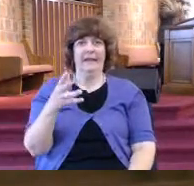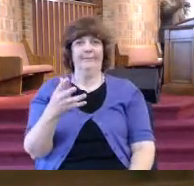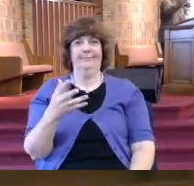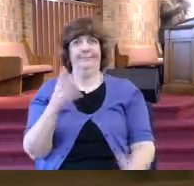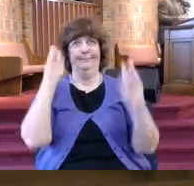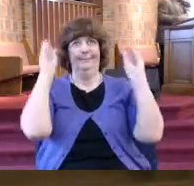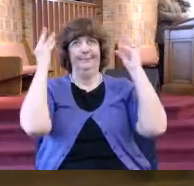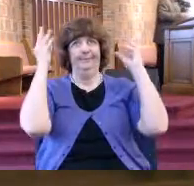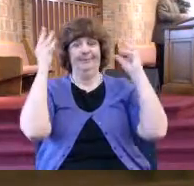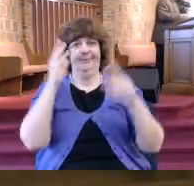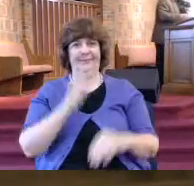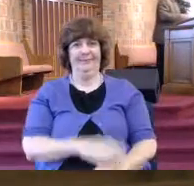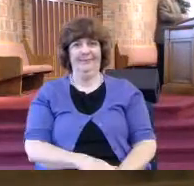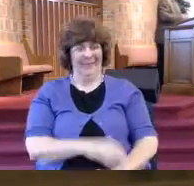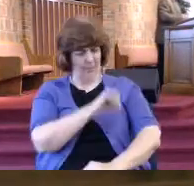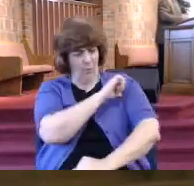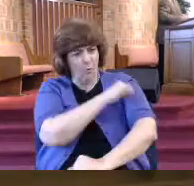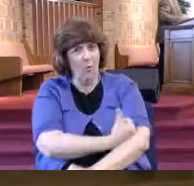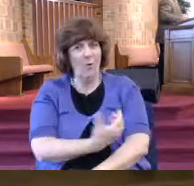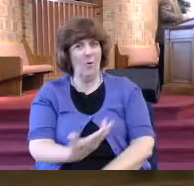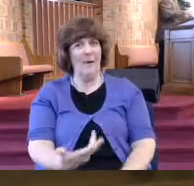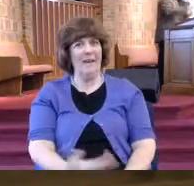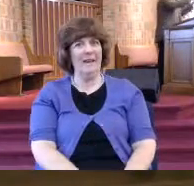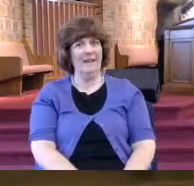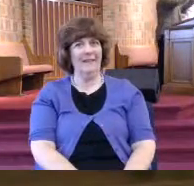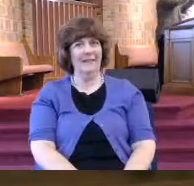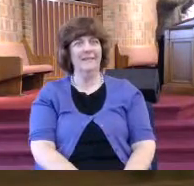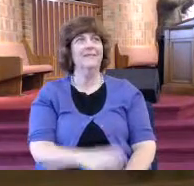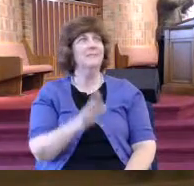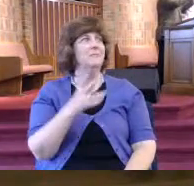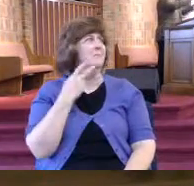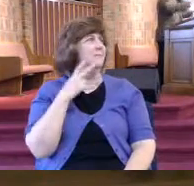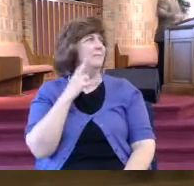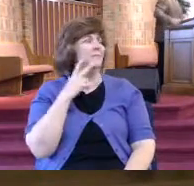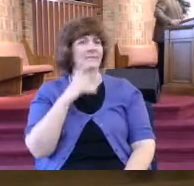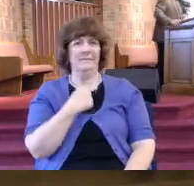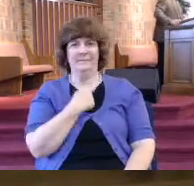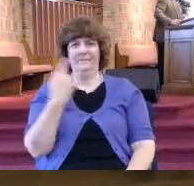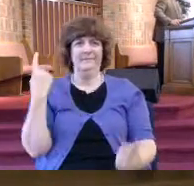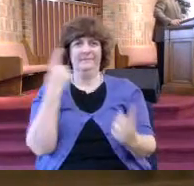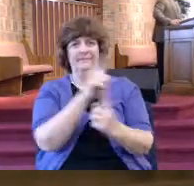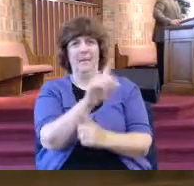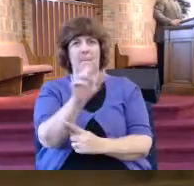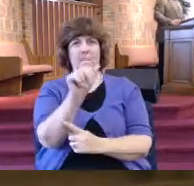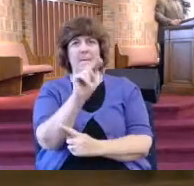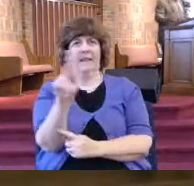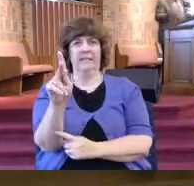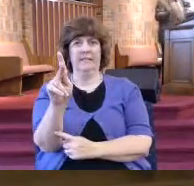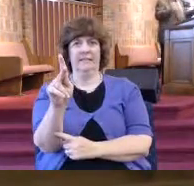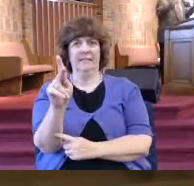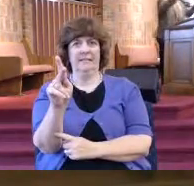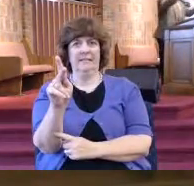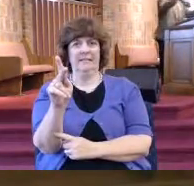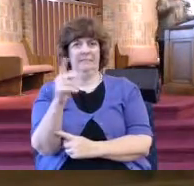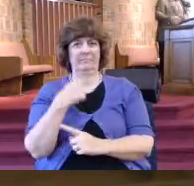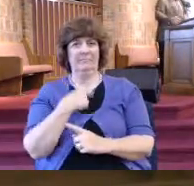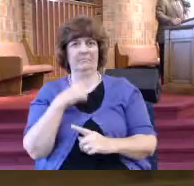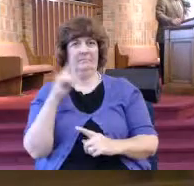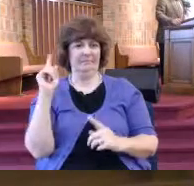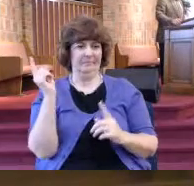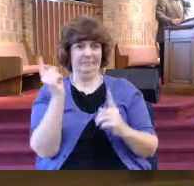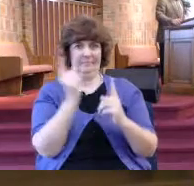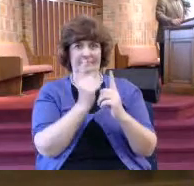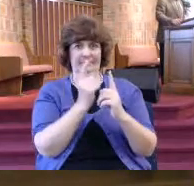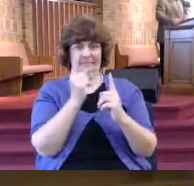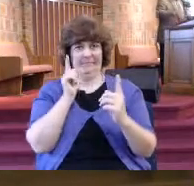I was going into the bank the other day and came up to the glass, and before we ever got into the